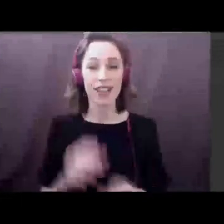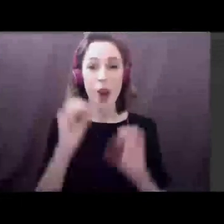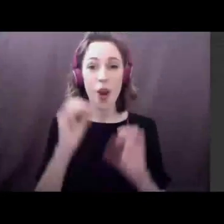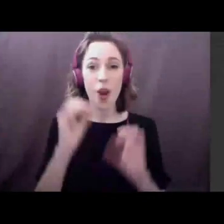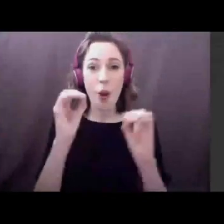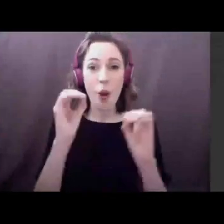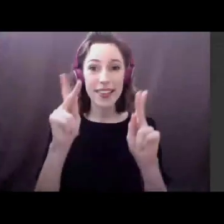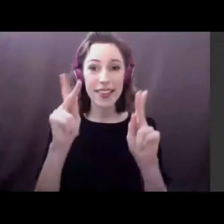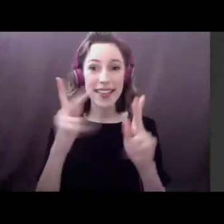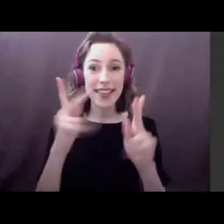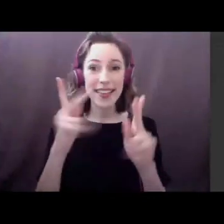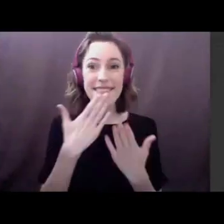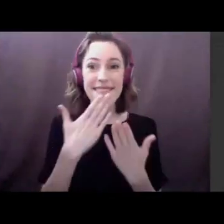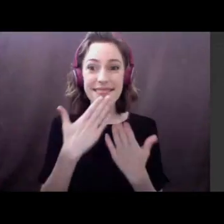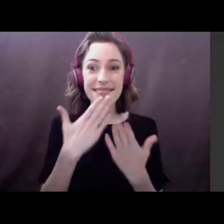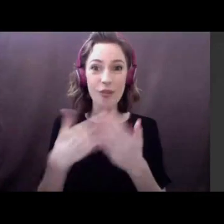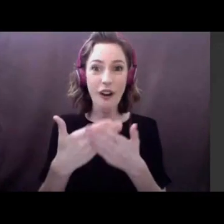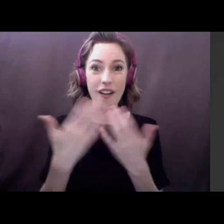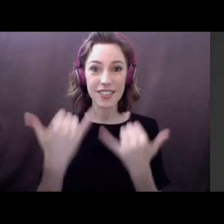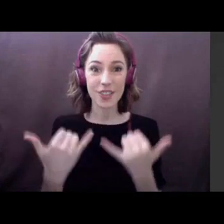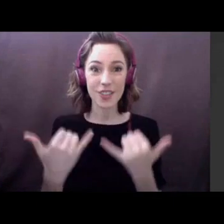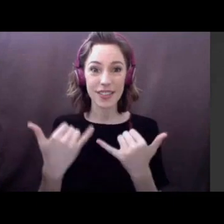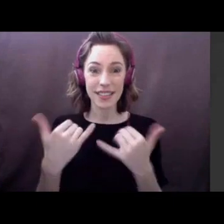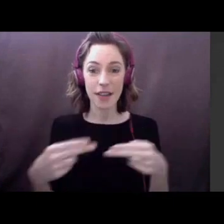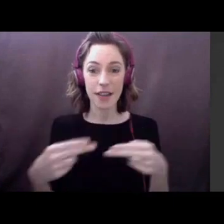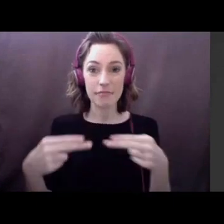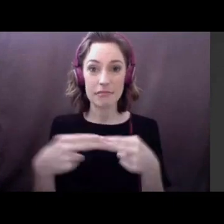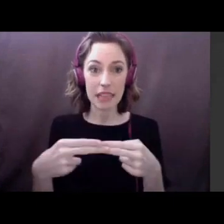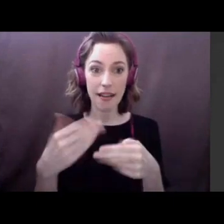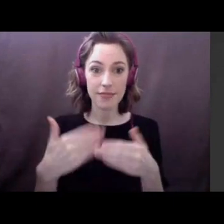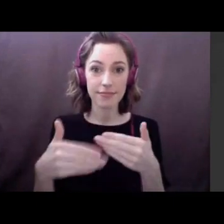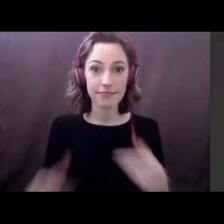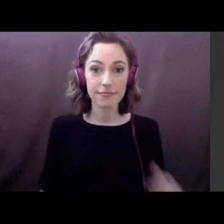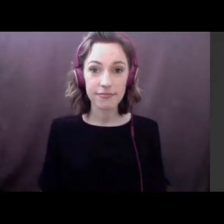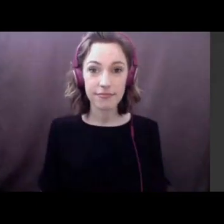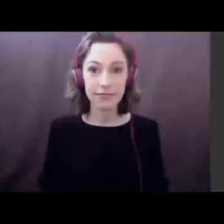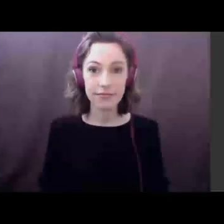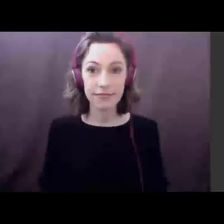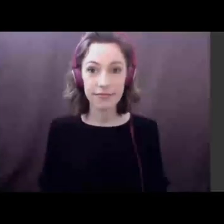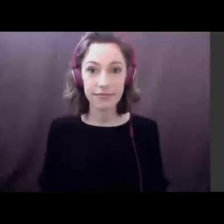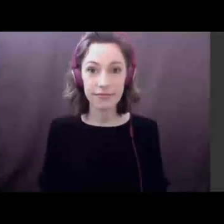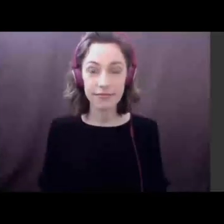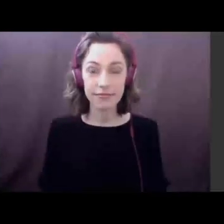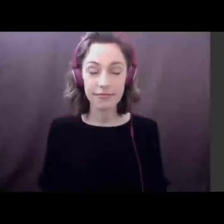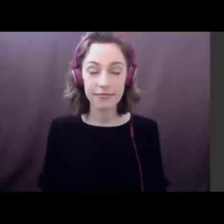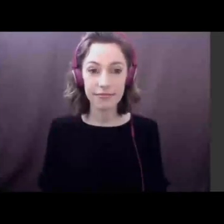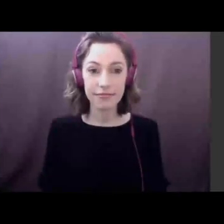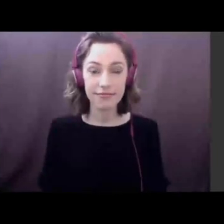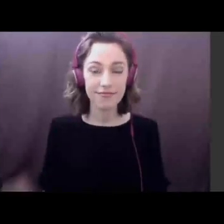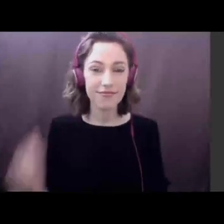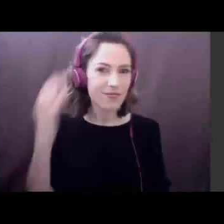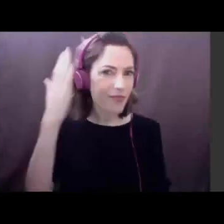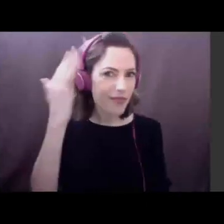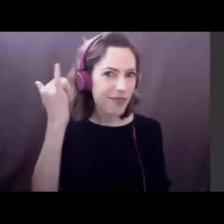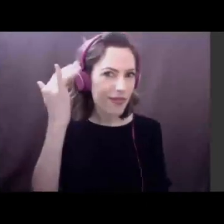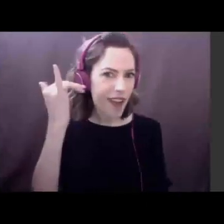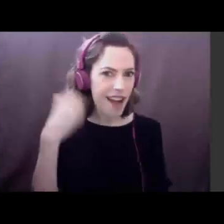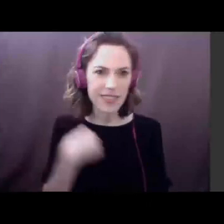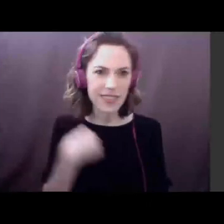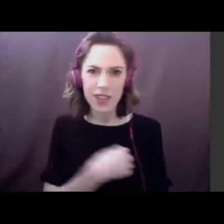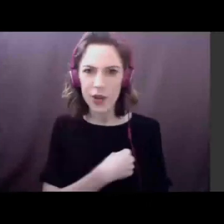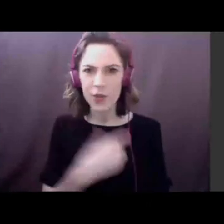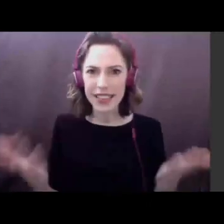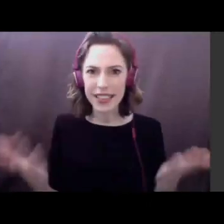So why are we here today? We're here to talk more in depth about this disability data collection. And as Mindy